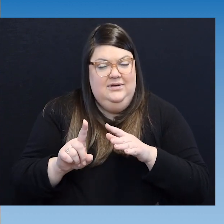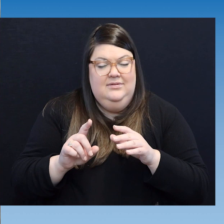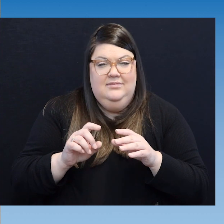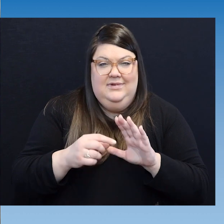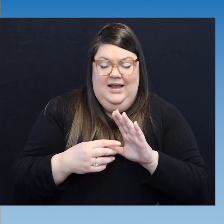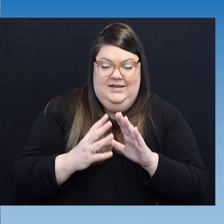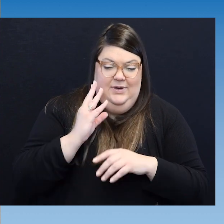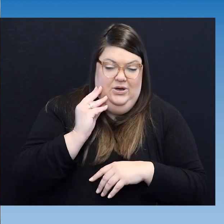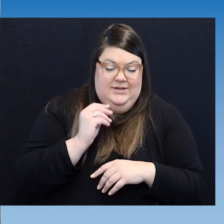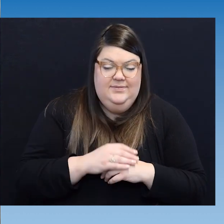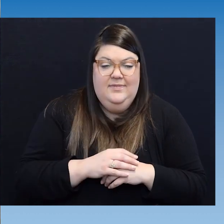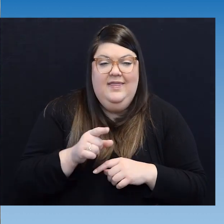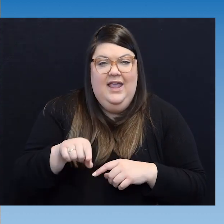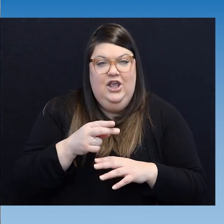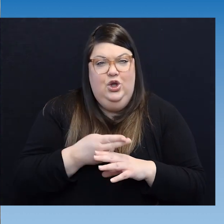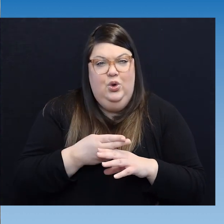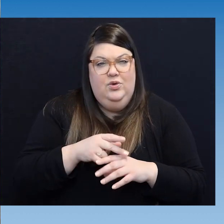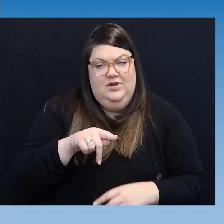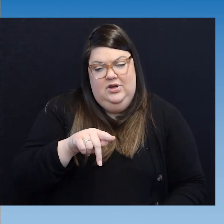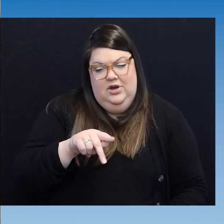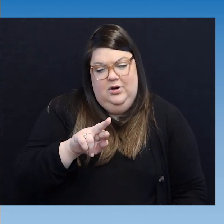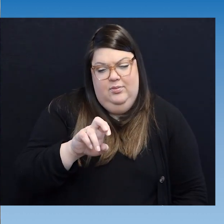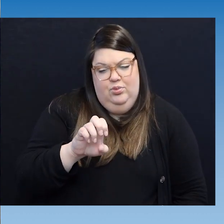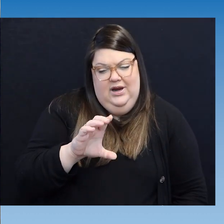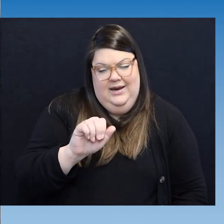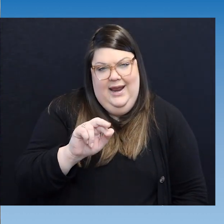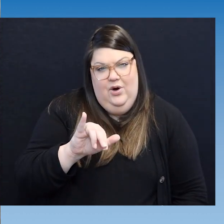this concept of precarious intimacy